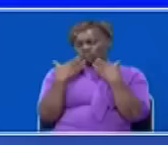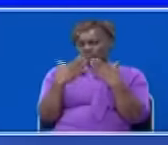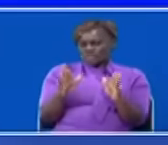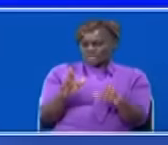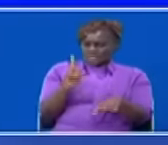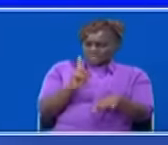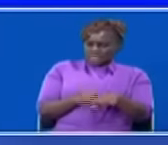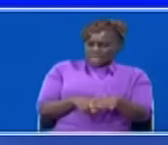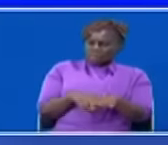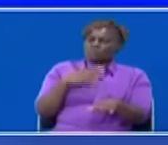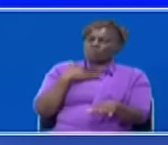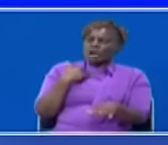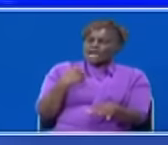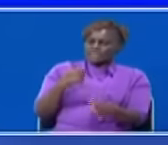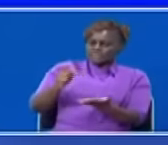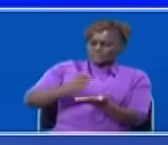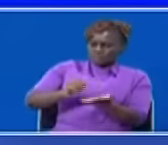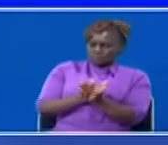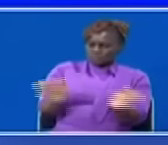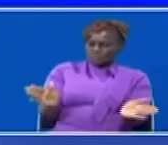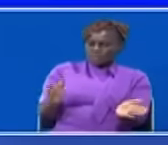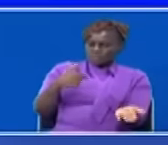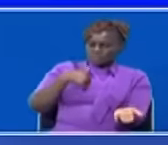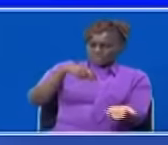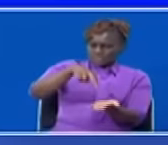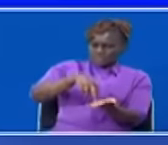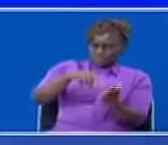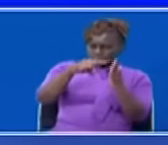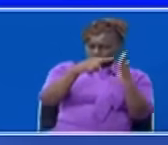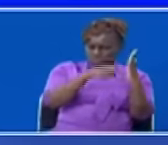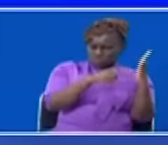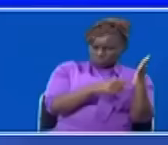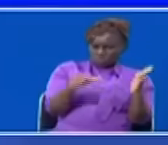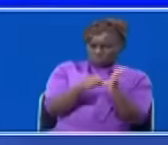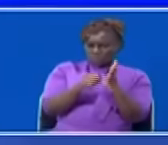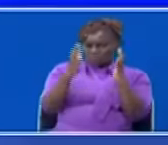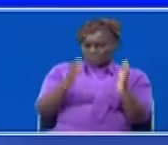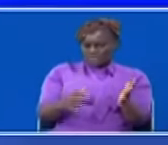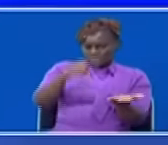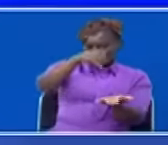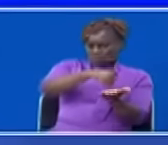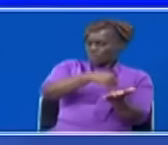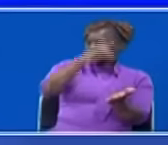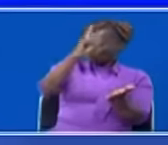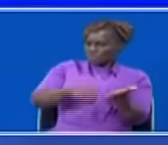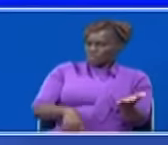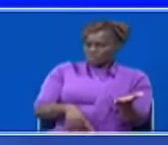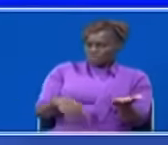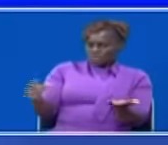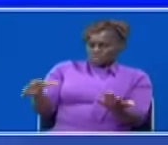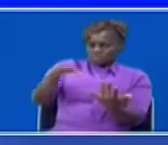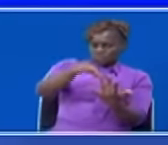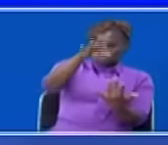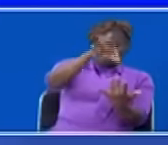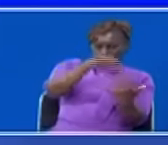Mm-hmm. When I sought the position of Secretary General, I identified certain critical issues. Among those critical issues was the nomination